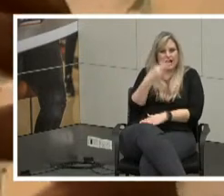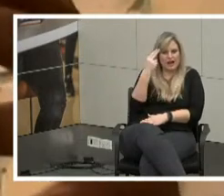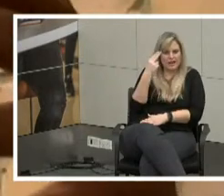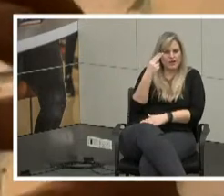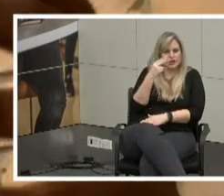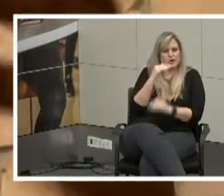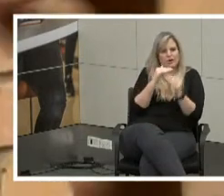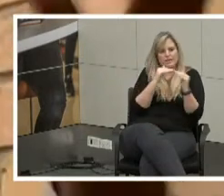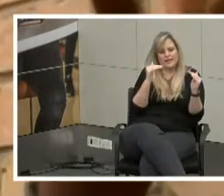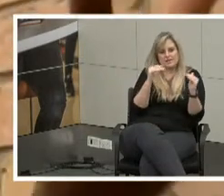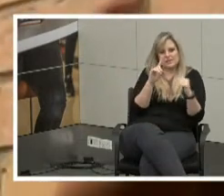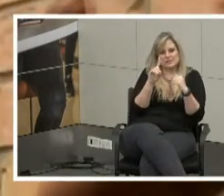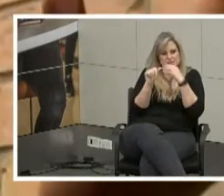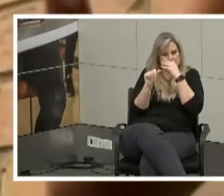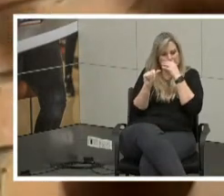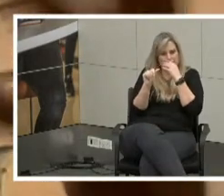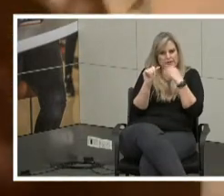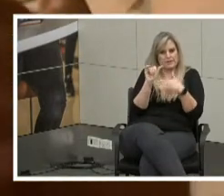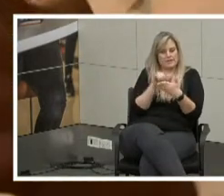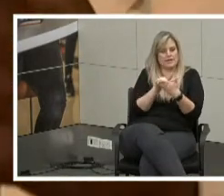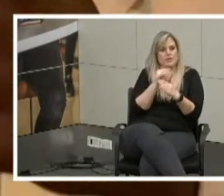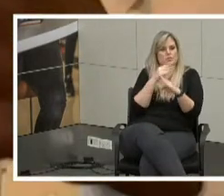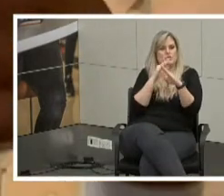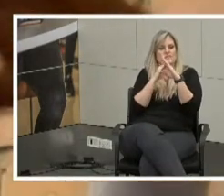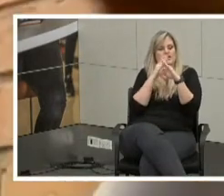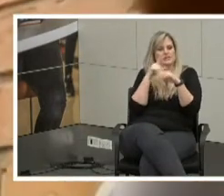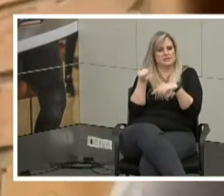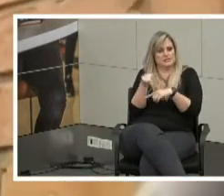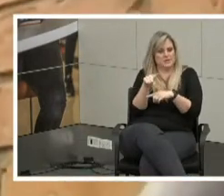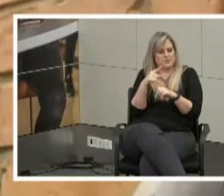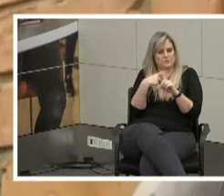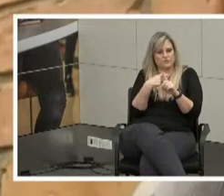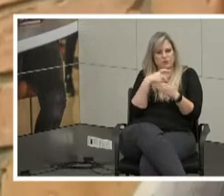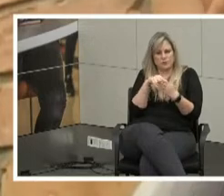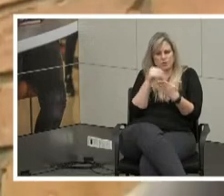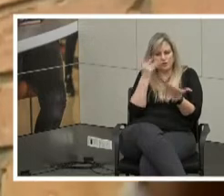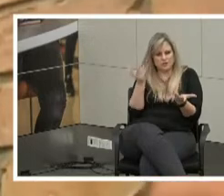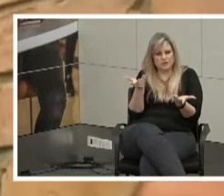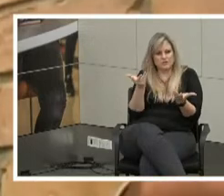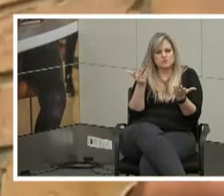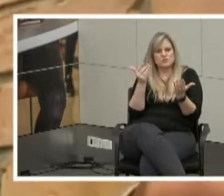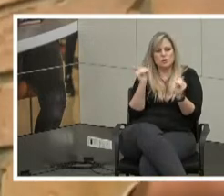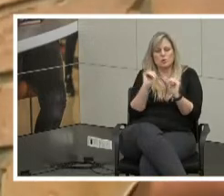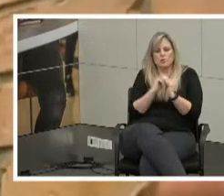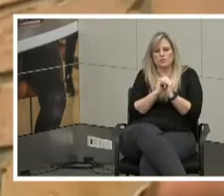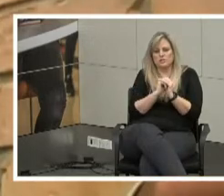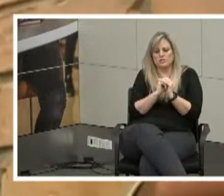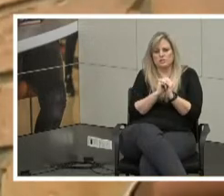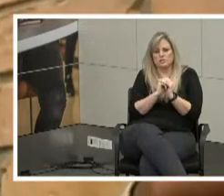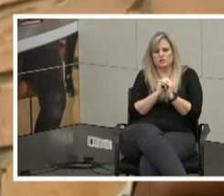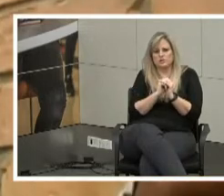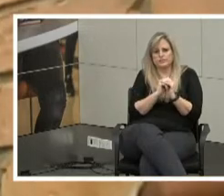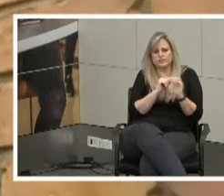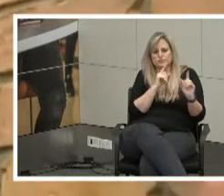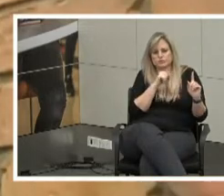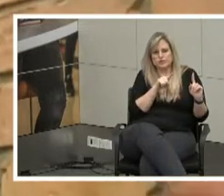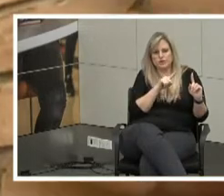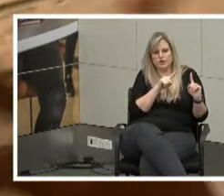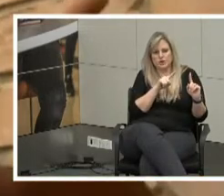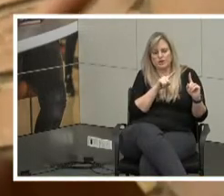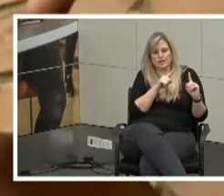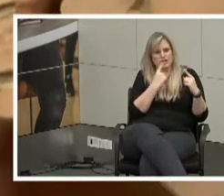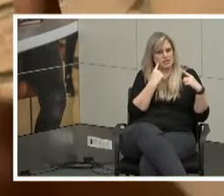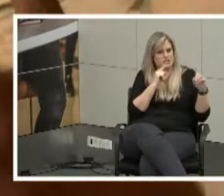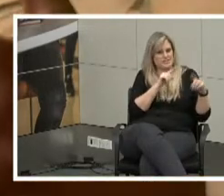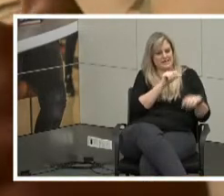disability that prevents them from learning uh to whereby they're achieving it at 10%